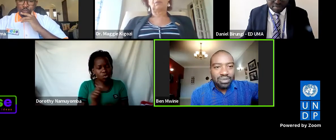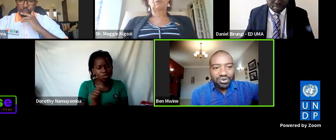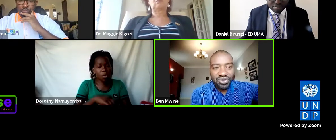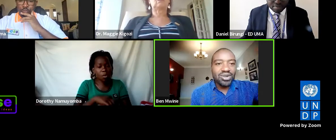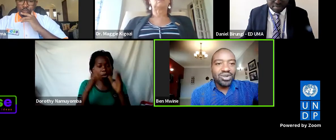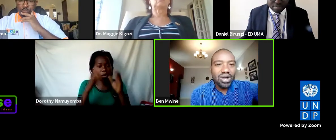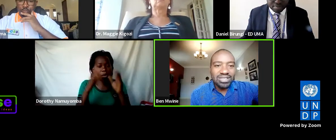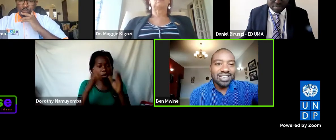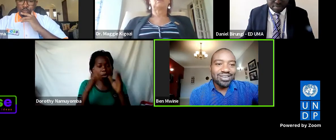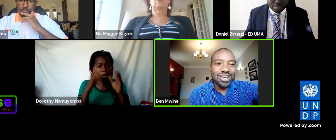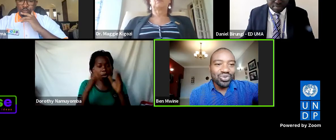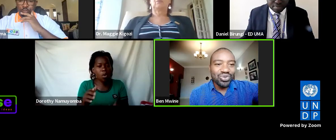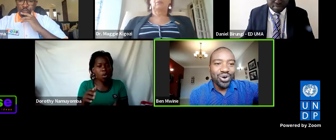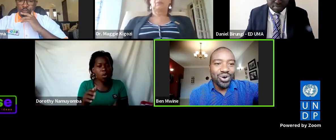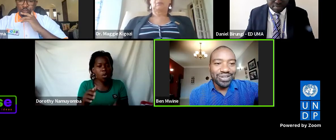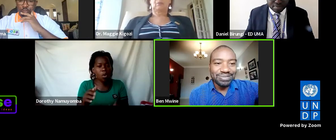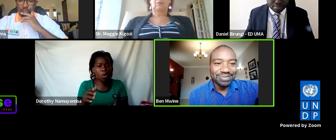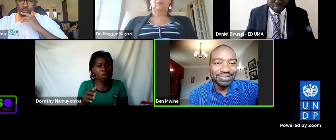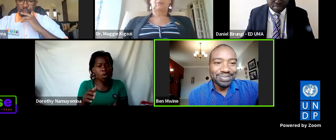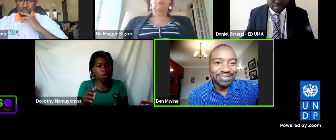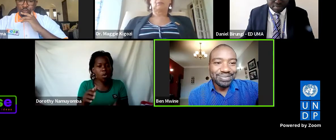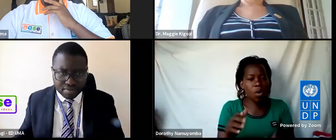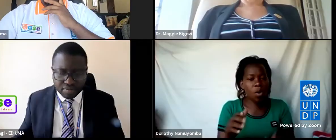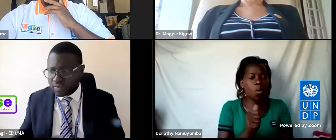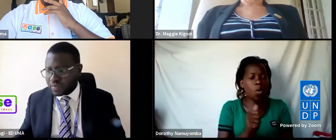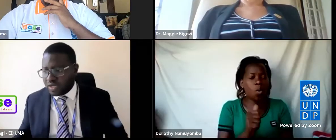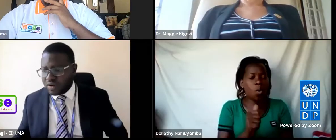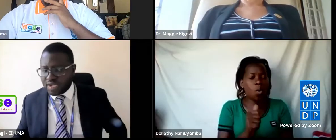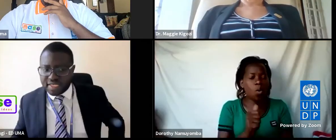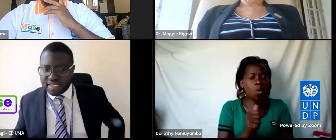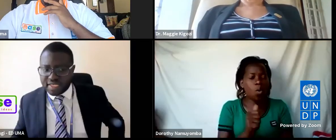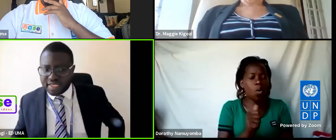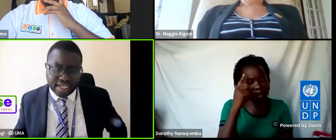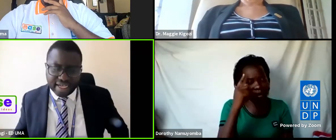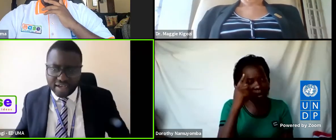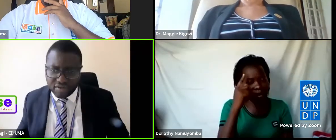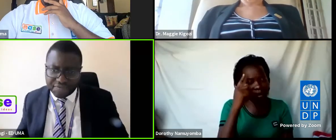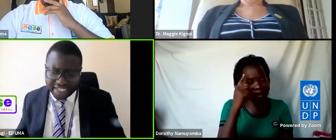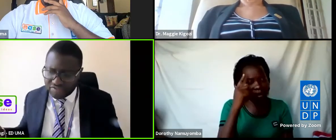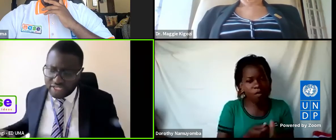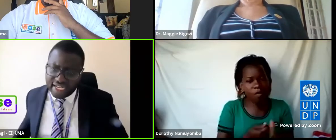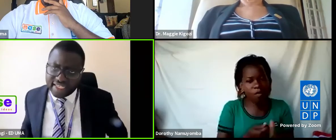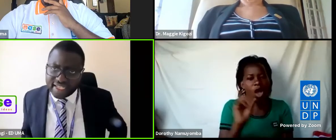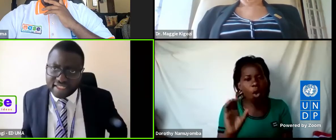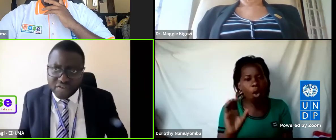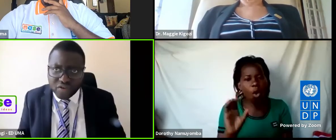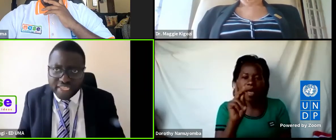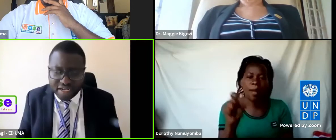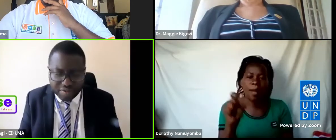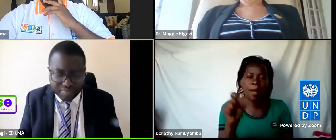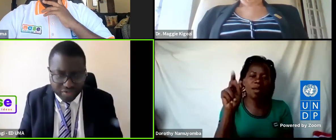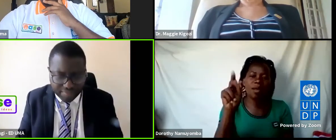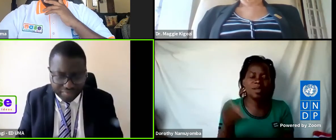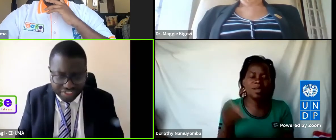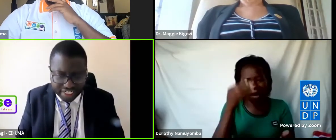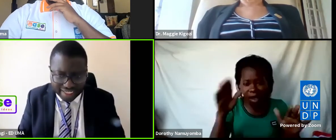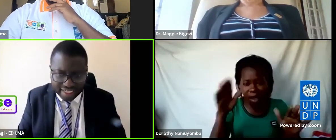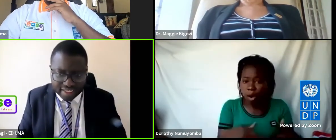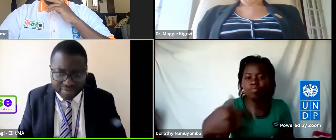work before they can go and do their own thing? Okay, thank you, Ben. First of all, I think it's for young people